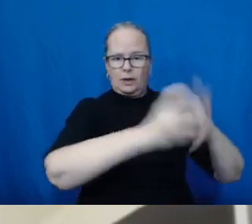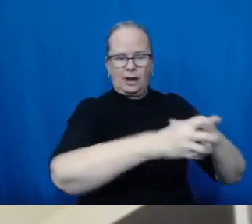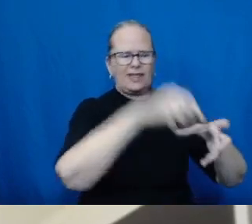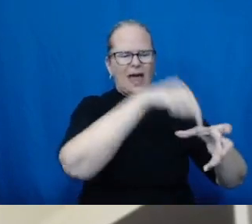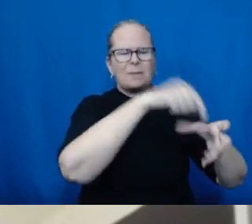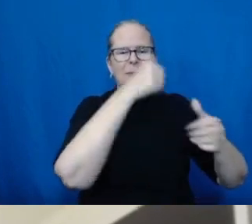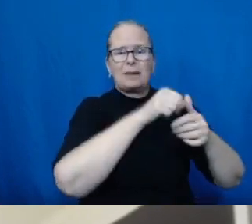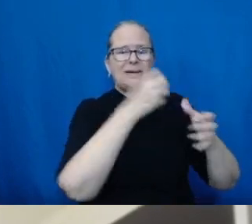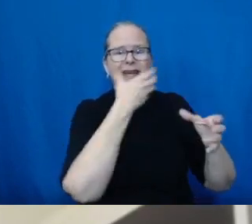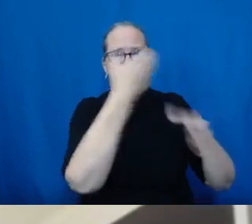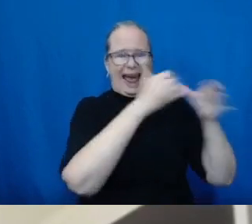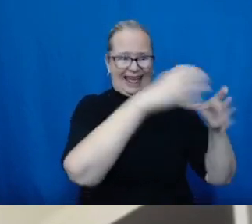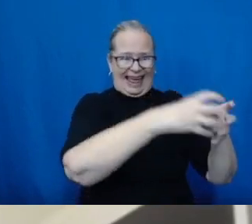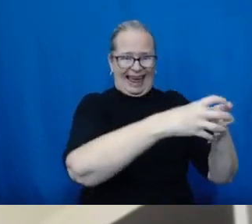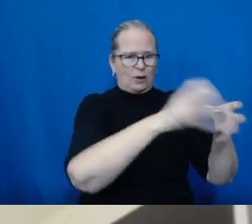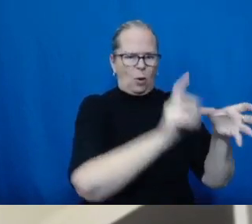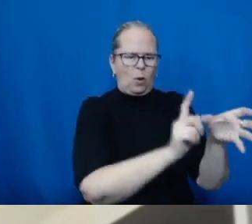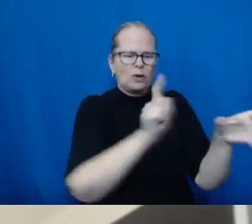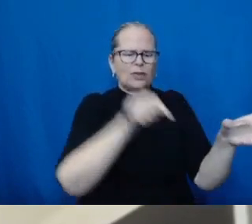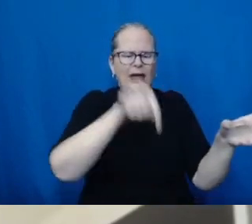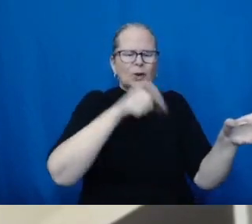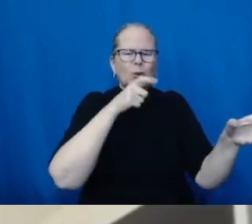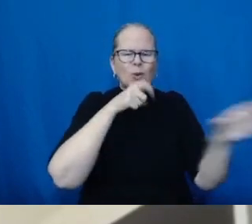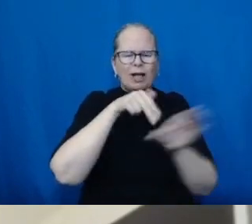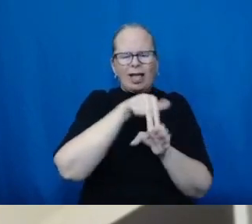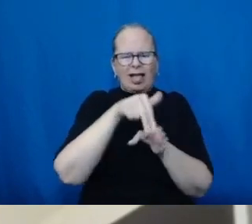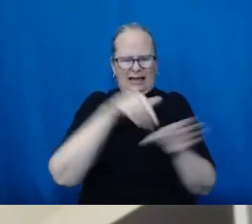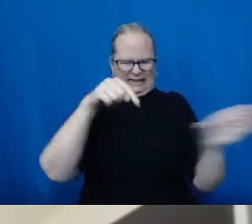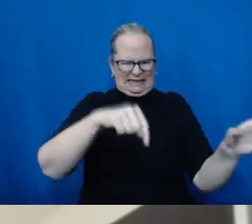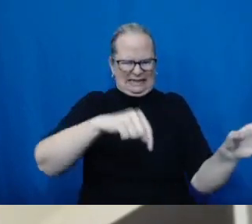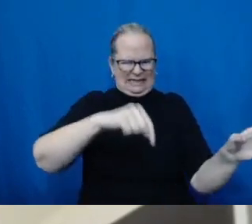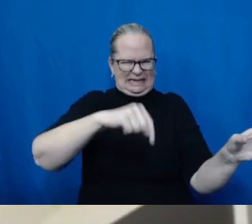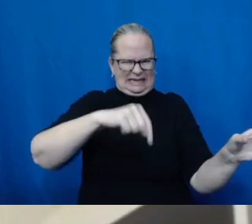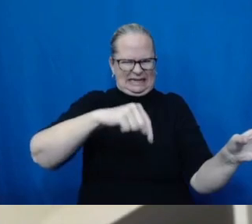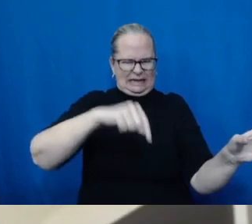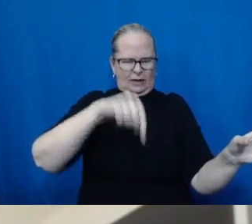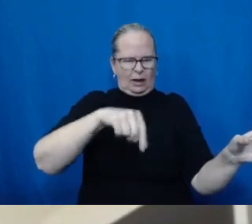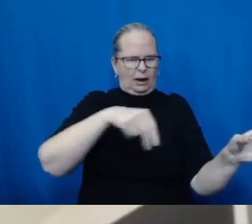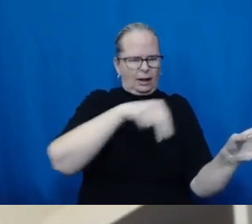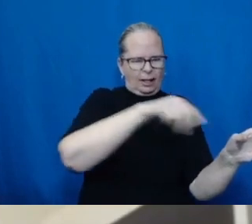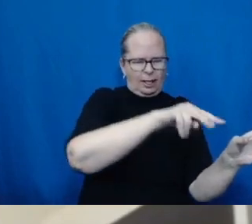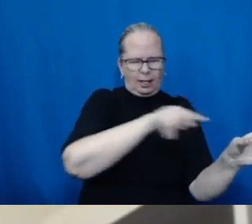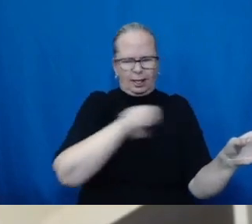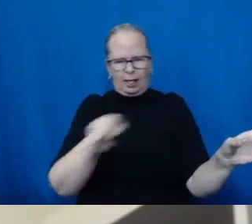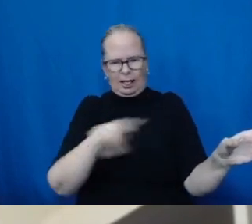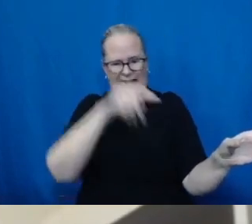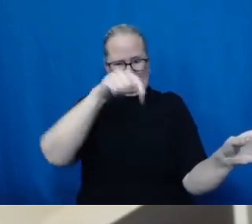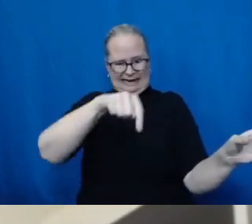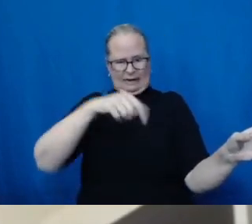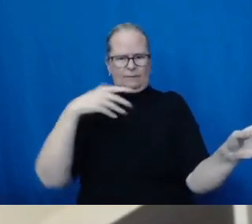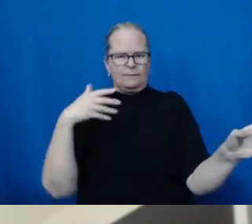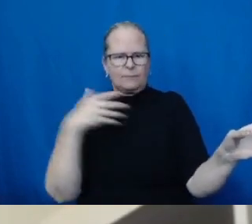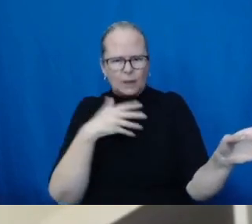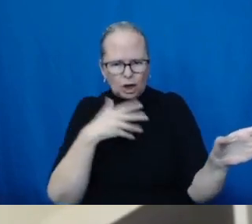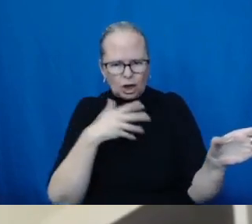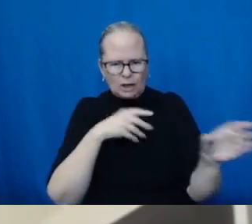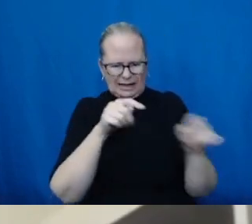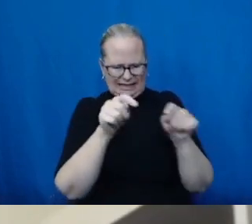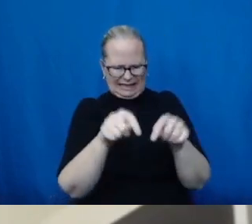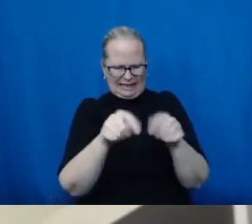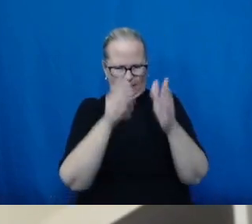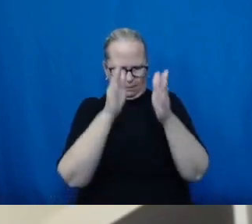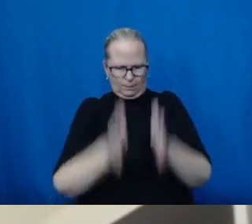to. And another thing I want to mention about that is that the language that we often hear and just heard just now from the new Minister of Health